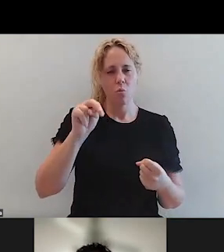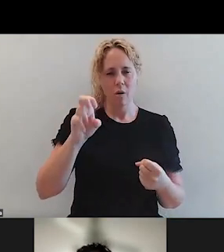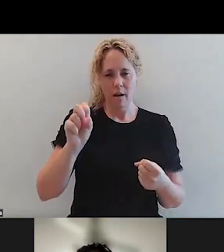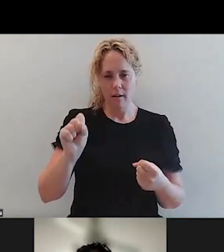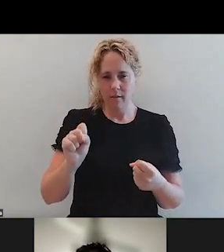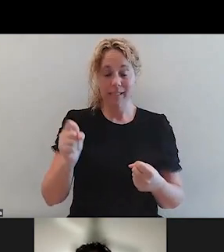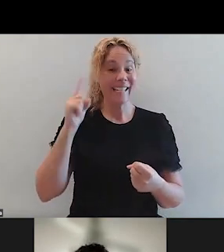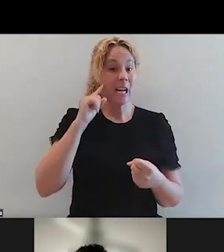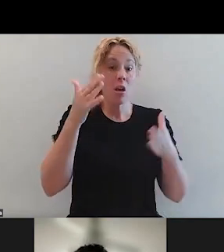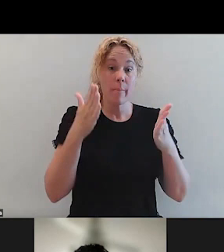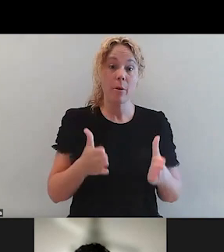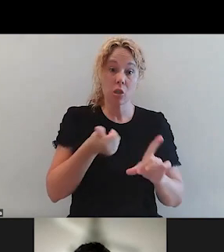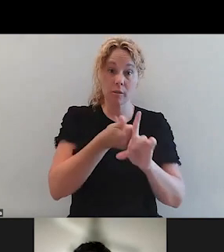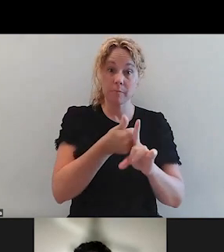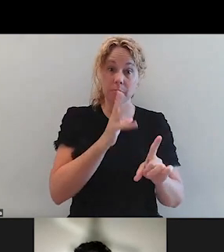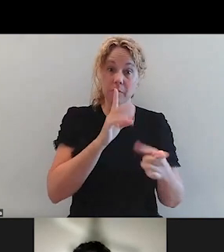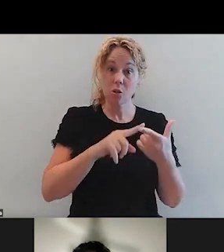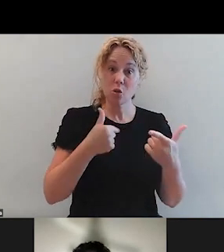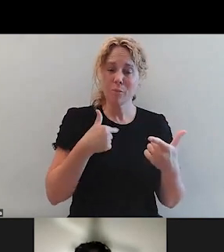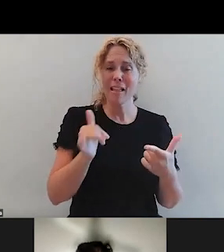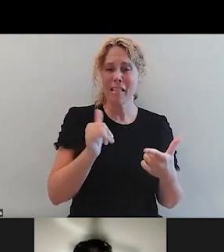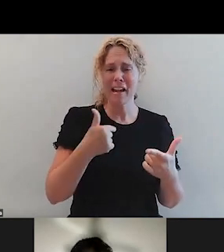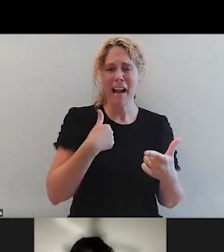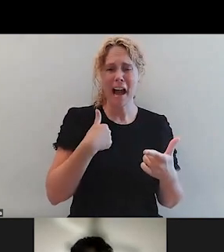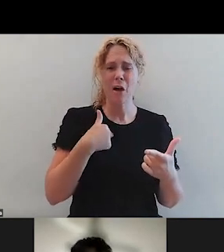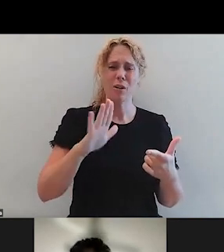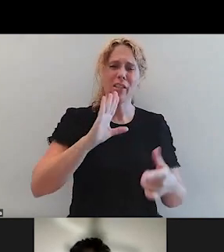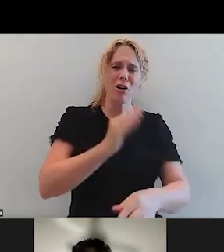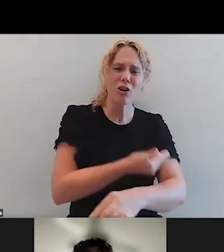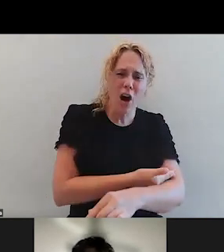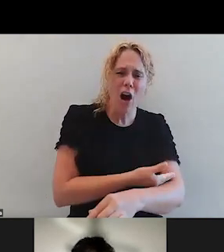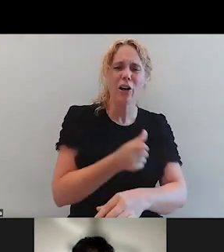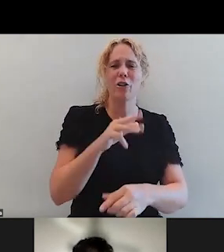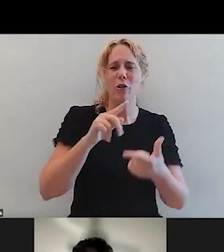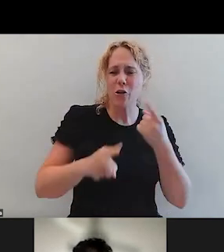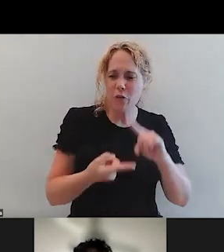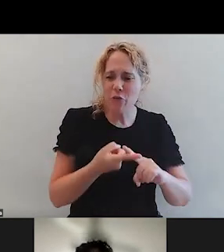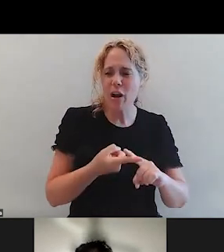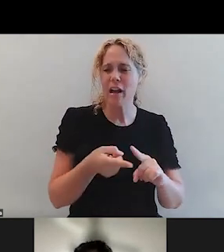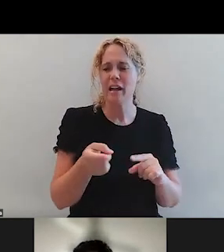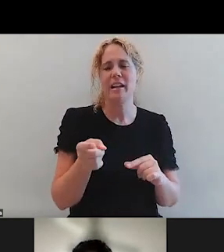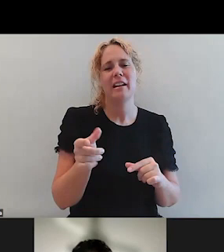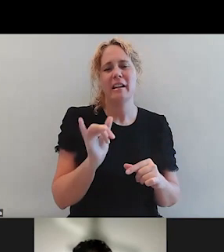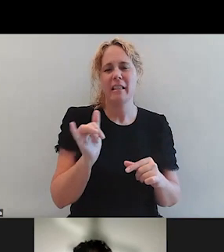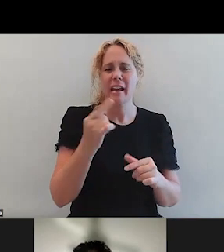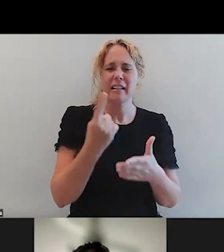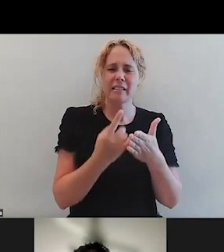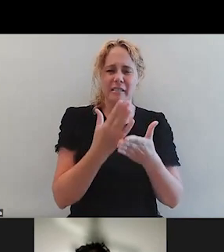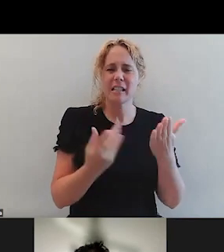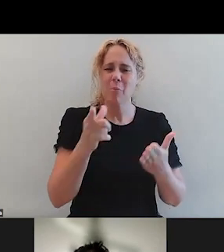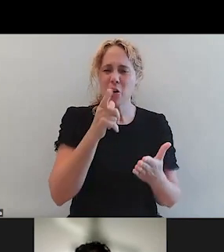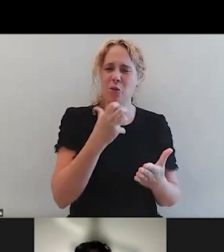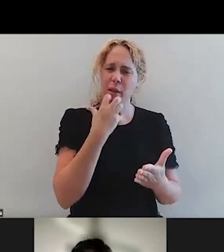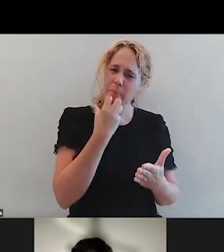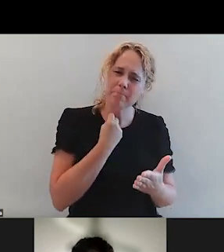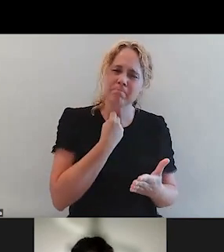hearing that person talk to me like I was their daughter, like I was their friend, like I was someone that they cared about, was